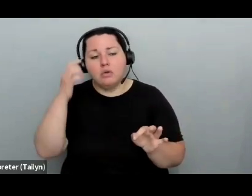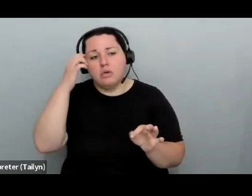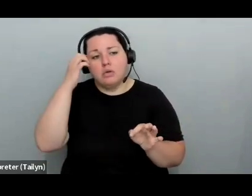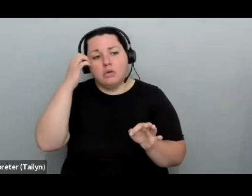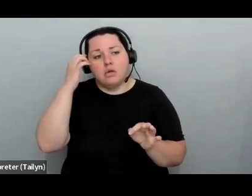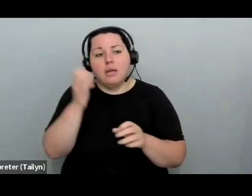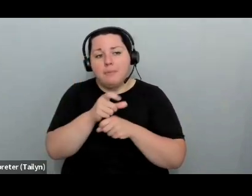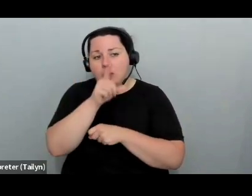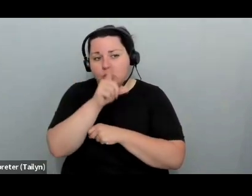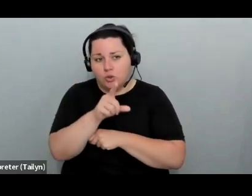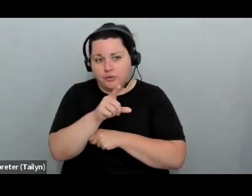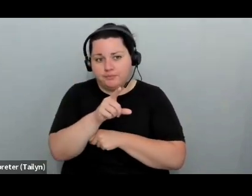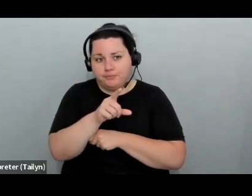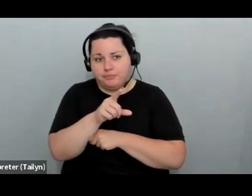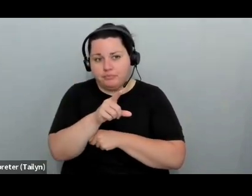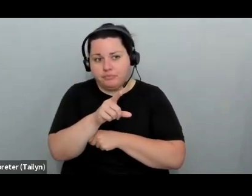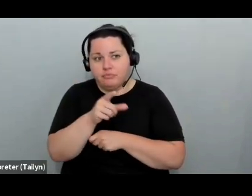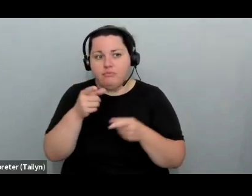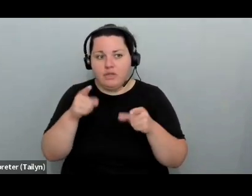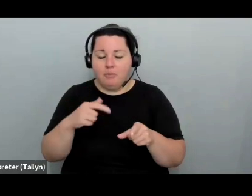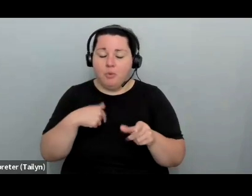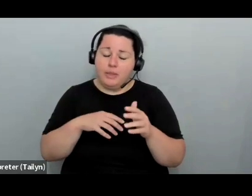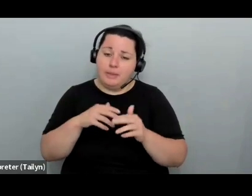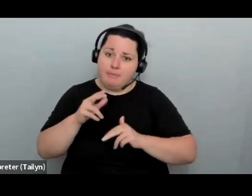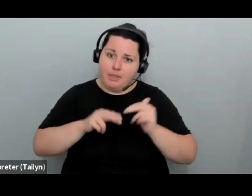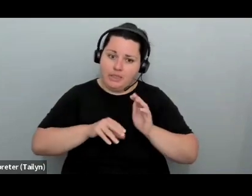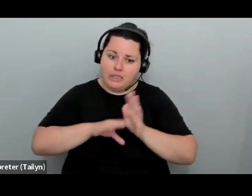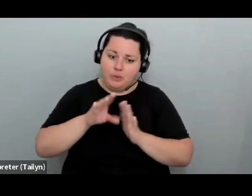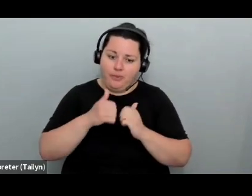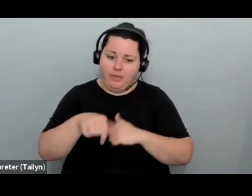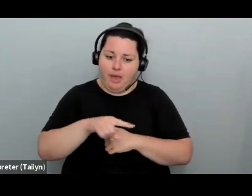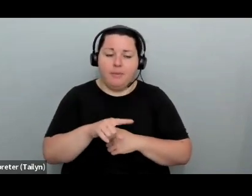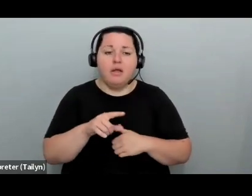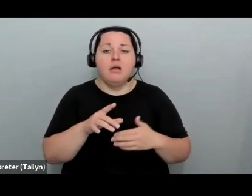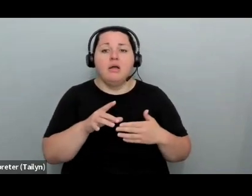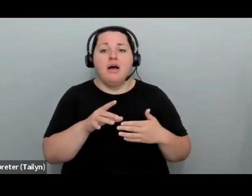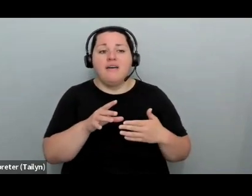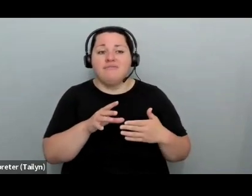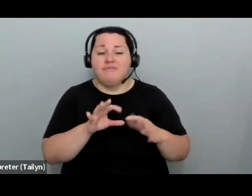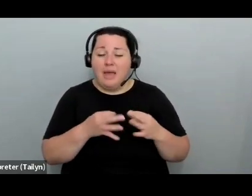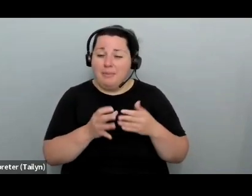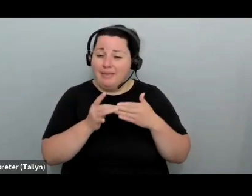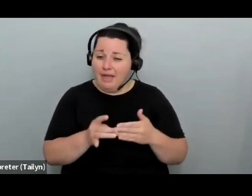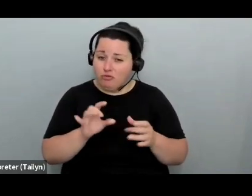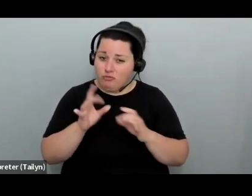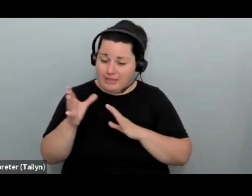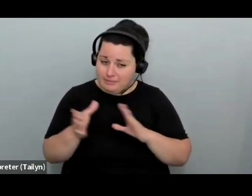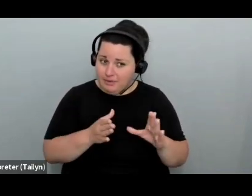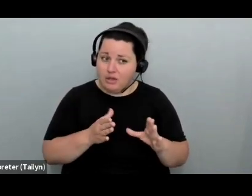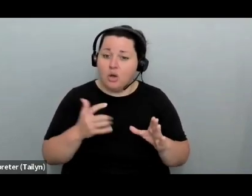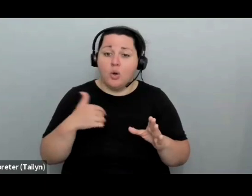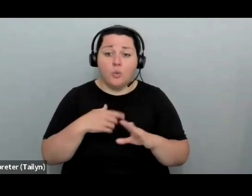make sure that when we're building with them a family-led crisis plan, that we are